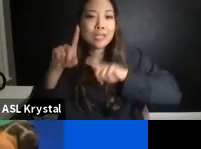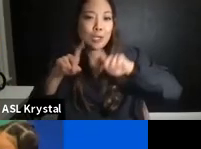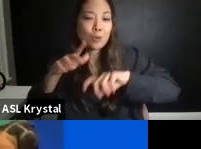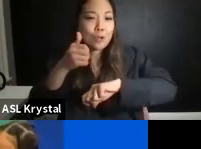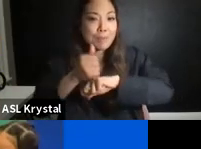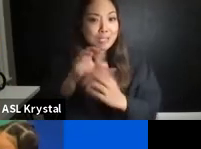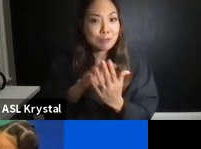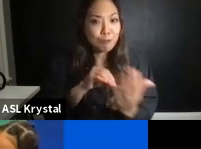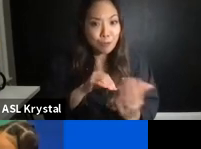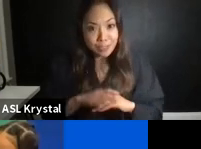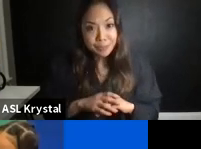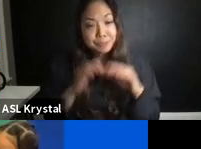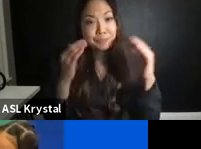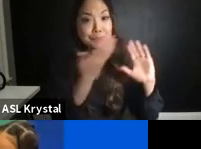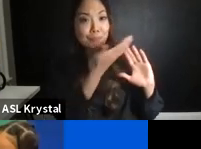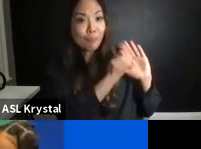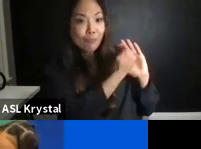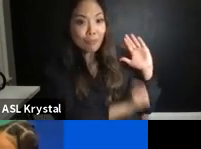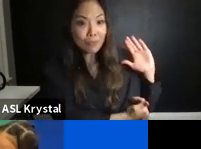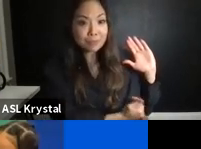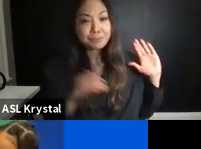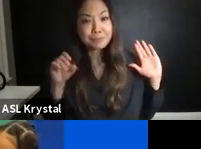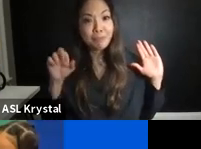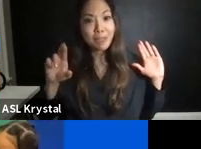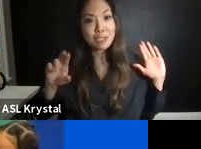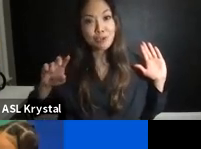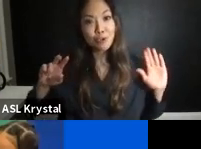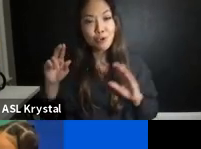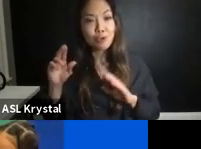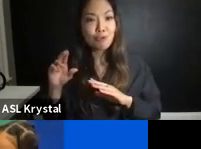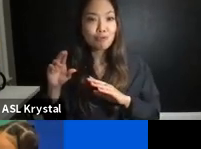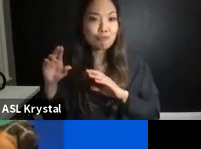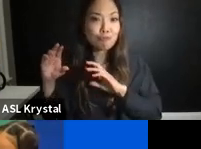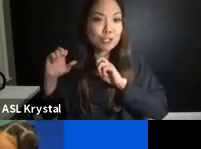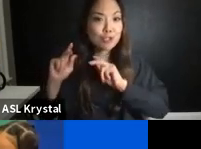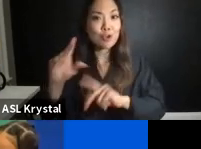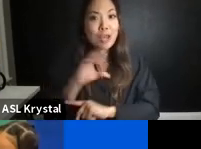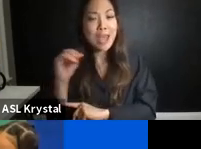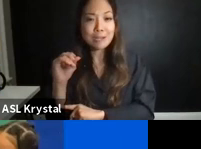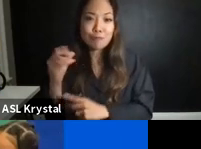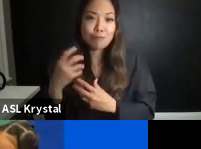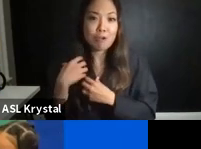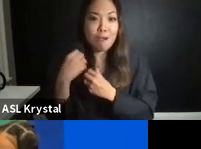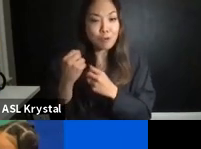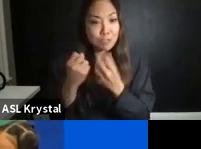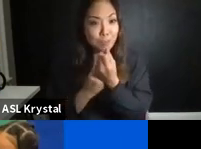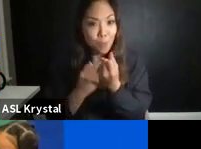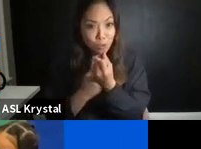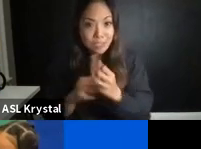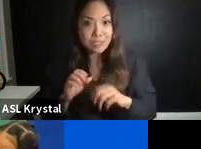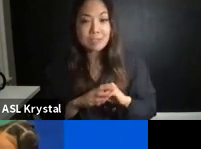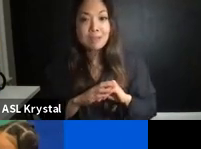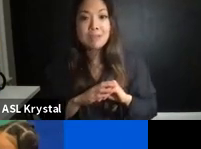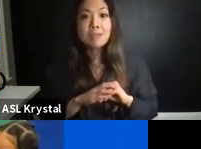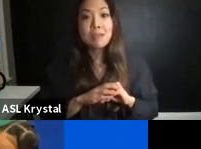here's a list of essa return and recover supports that when introduced and facilitated will allow for the